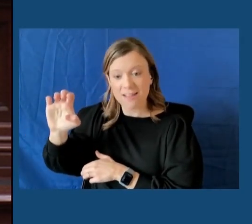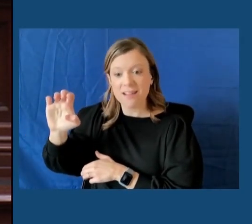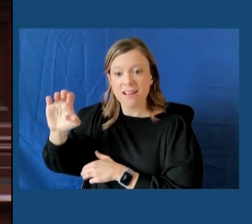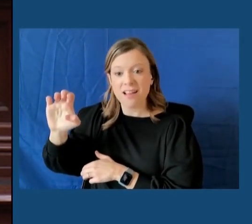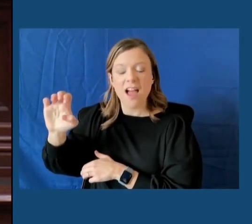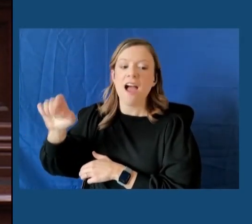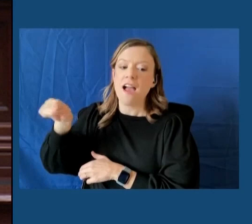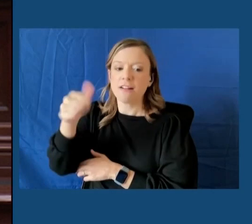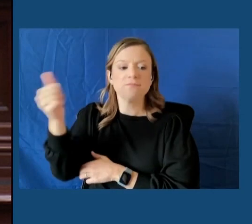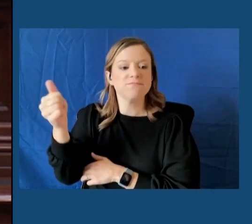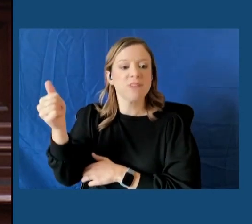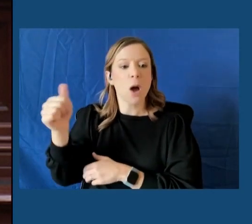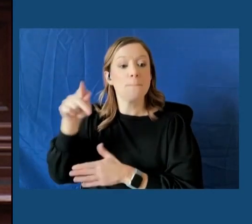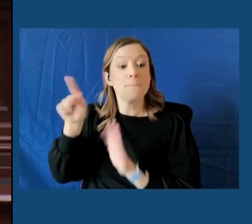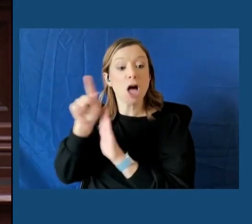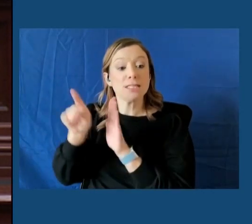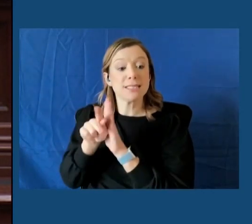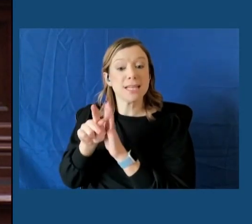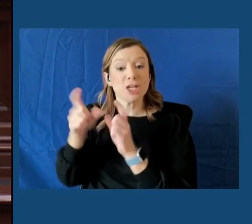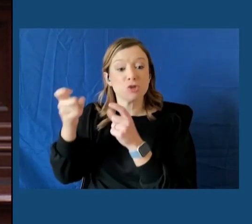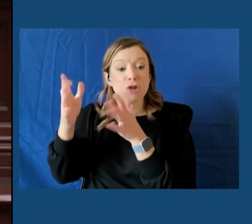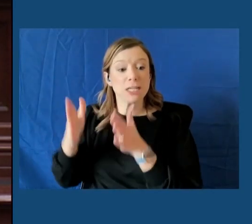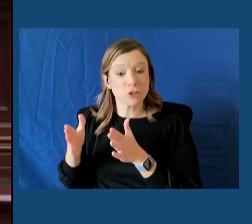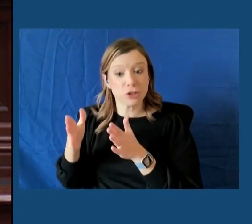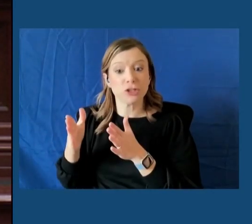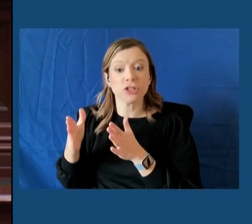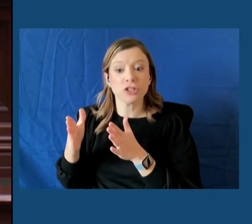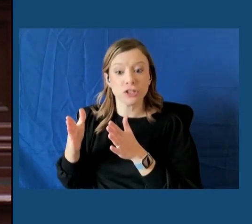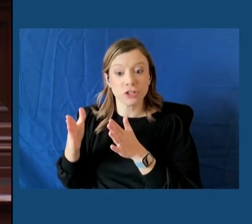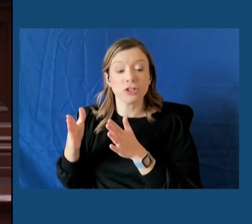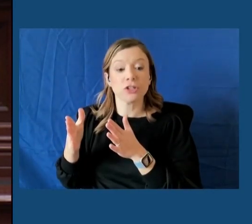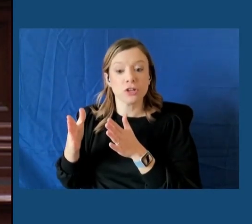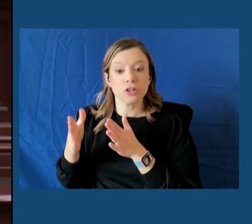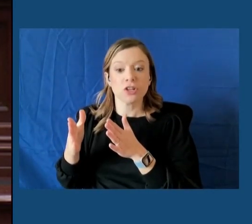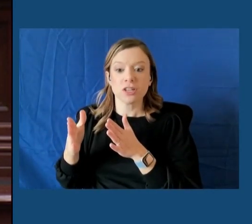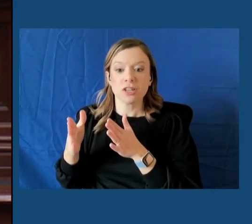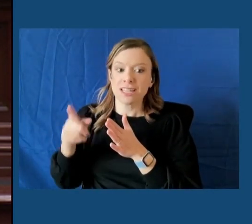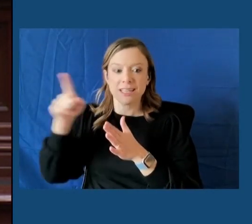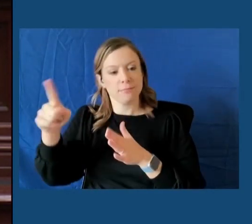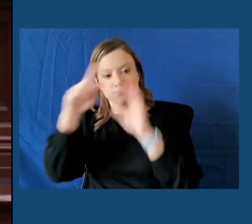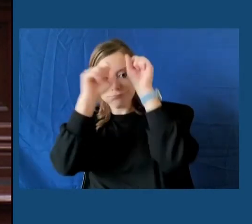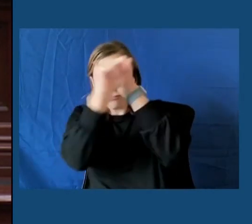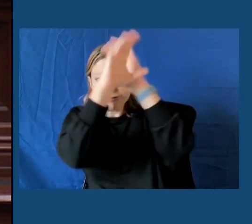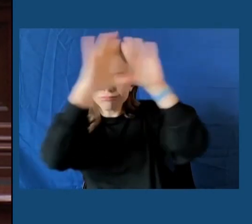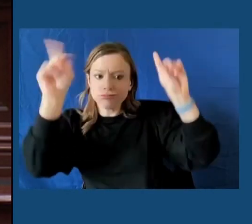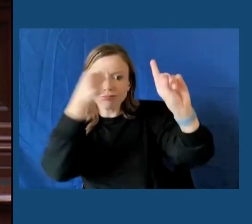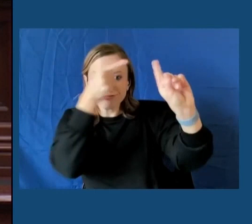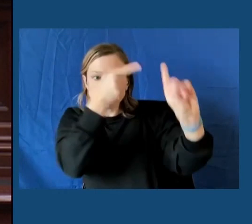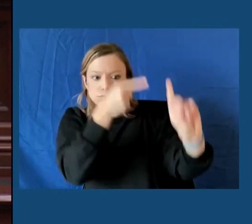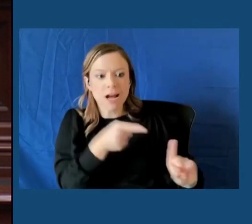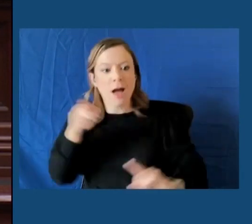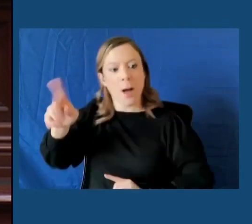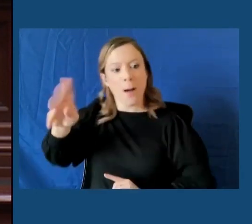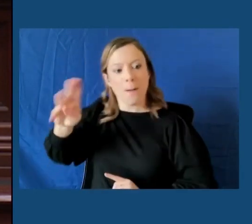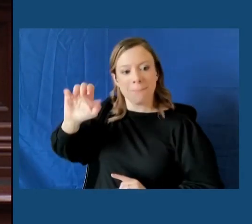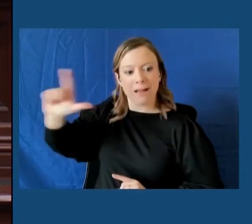policy director, the visionary behind many of our great ideas, Michael Asher.